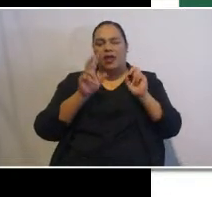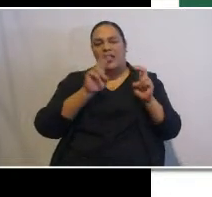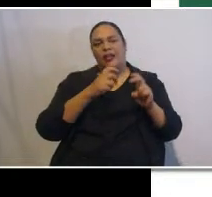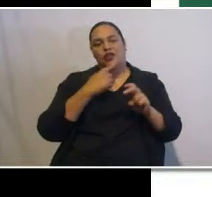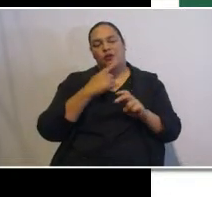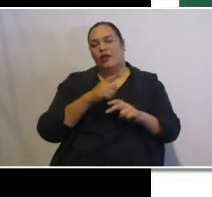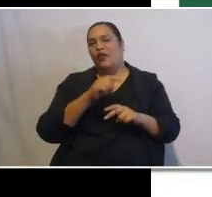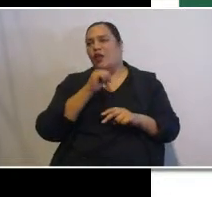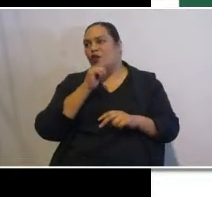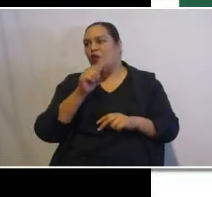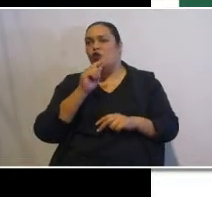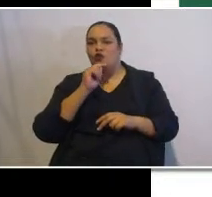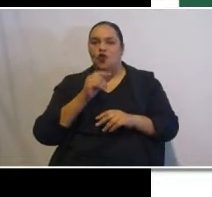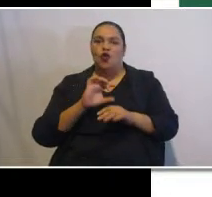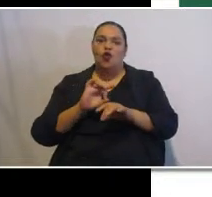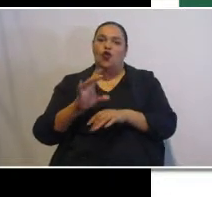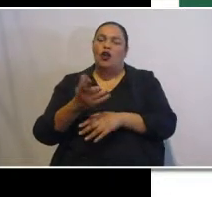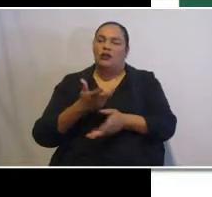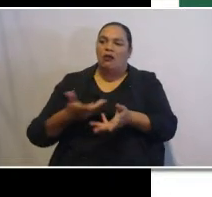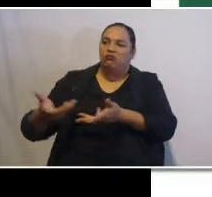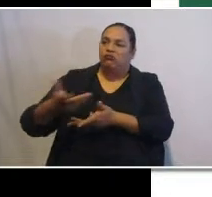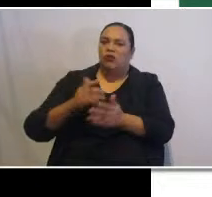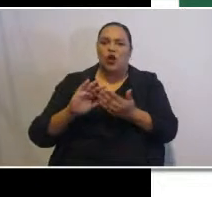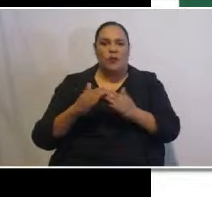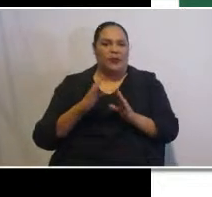didn't really consult with communities,